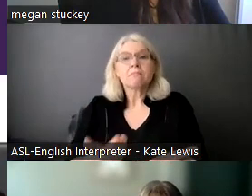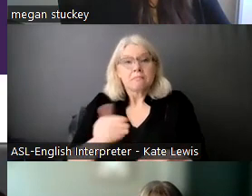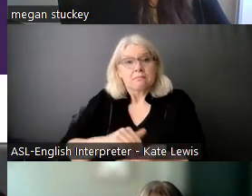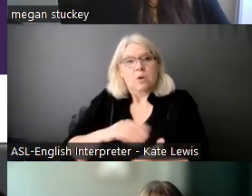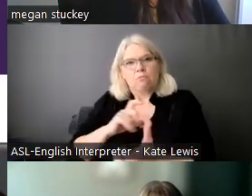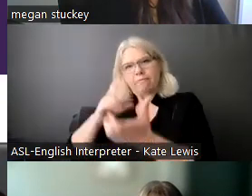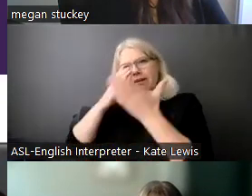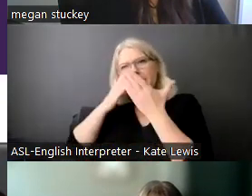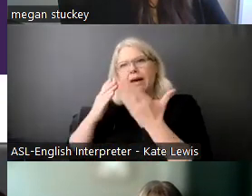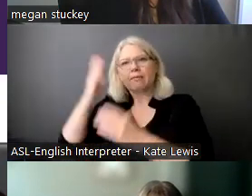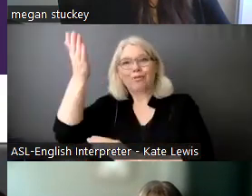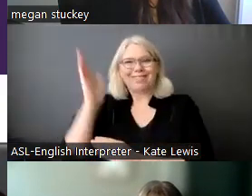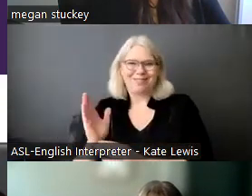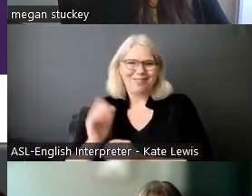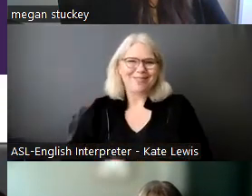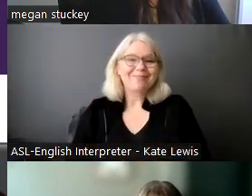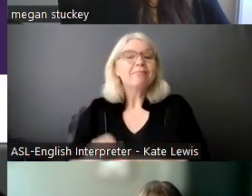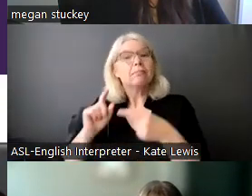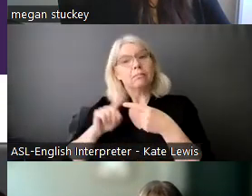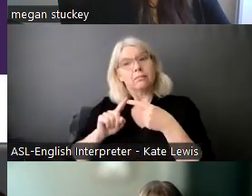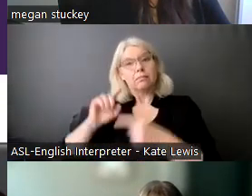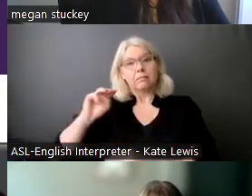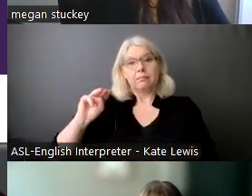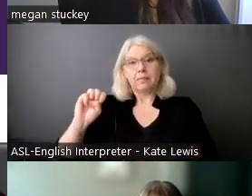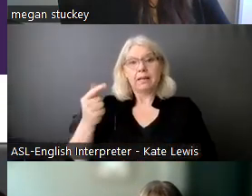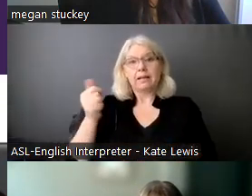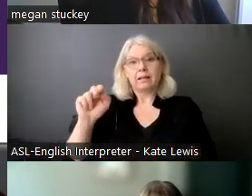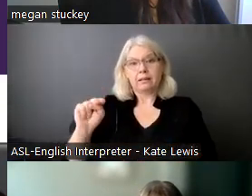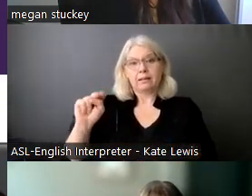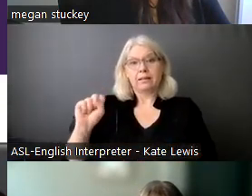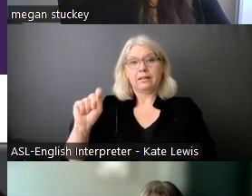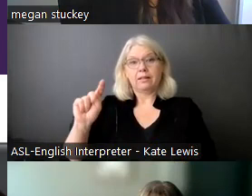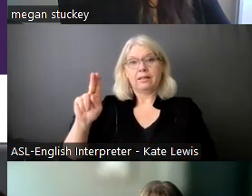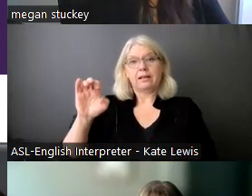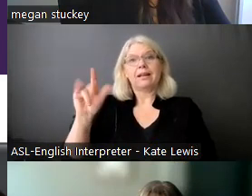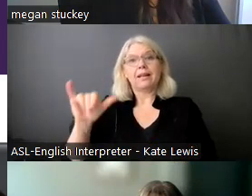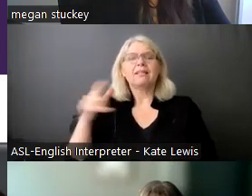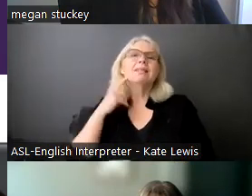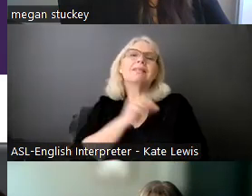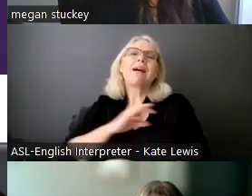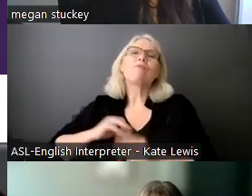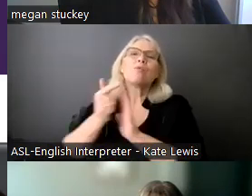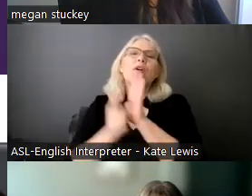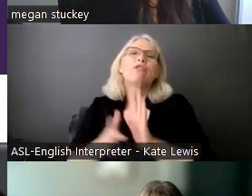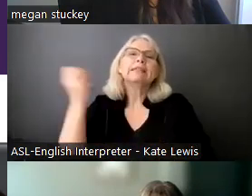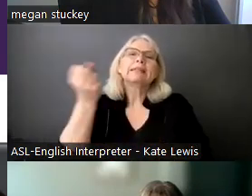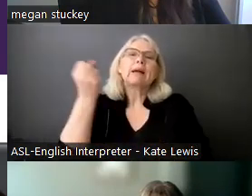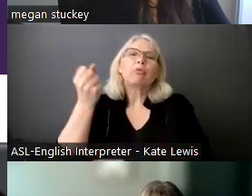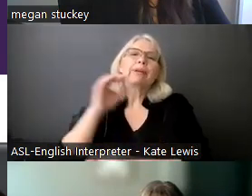today. Megan Stuckey is a staff lawyer at the Sudbury Community Legal Clinic. She was called to the bar